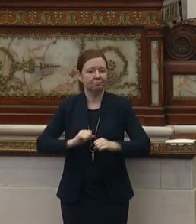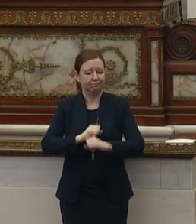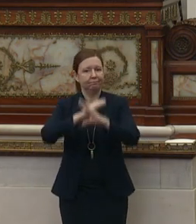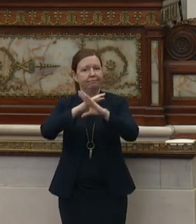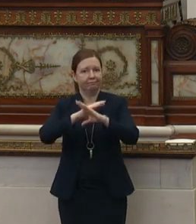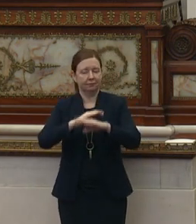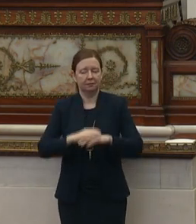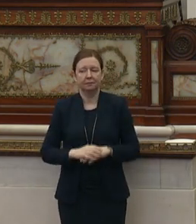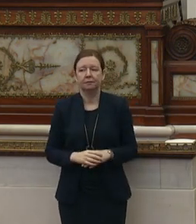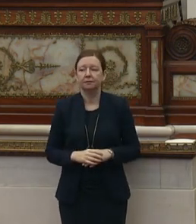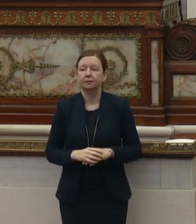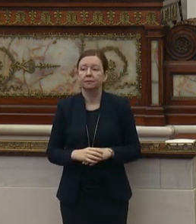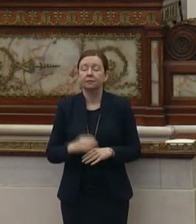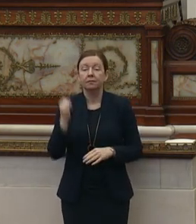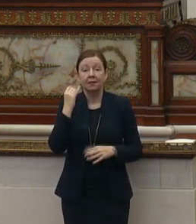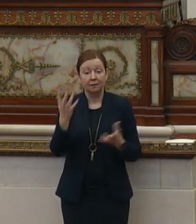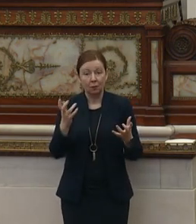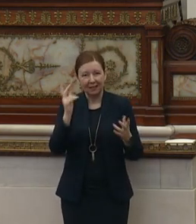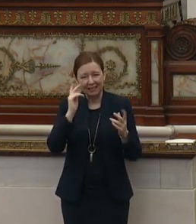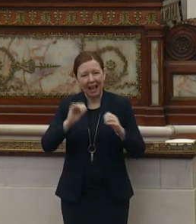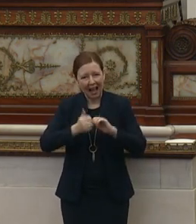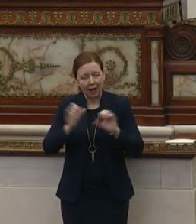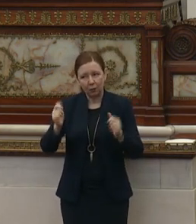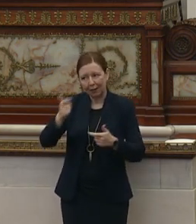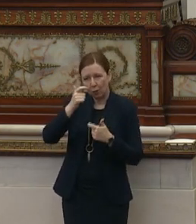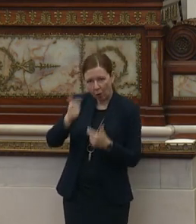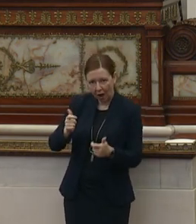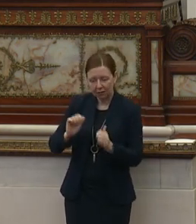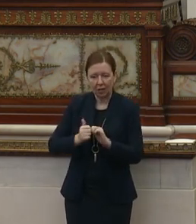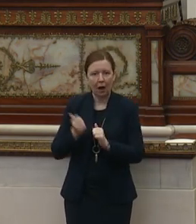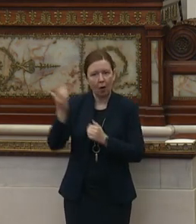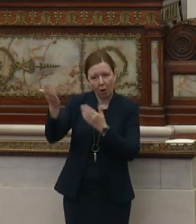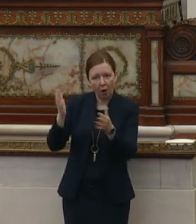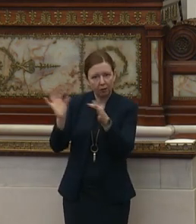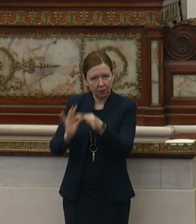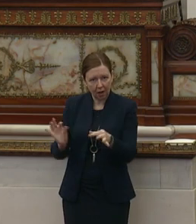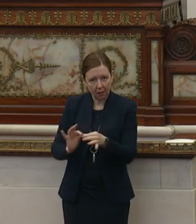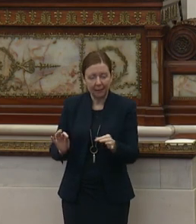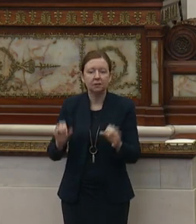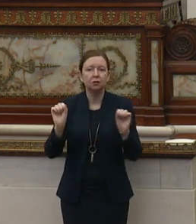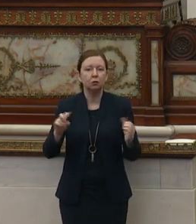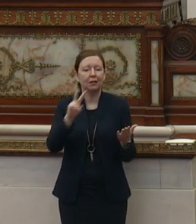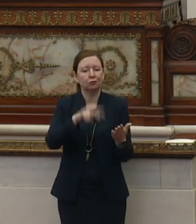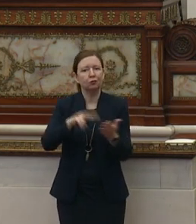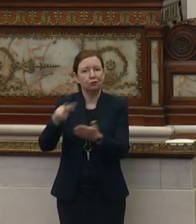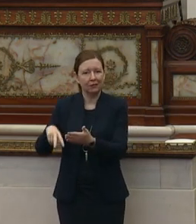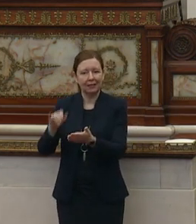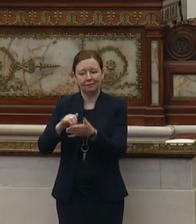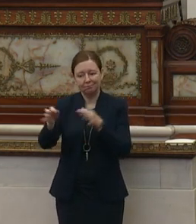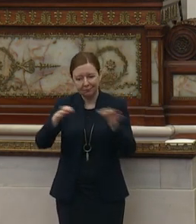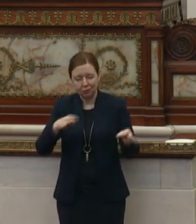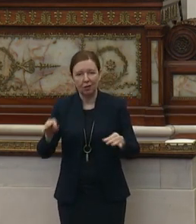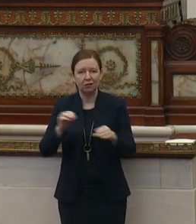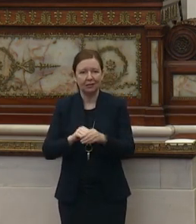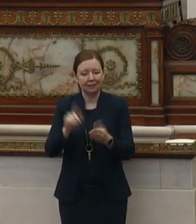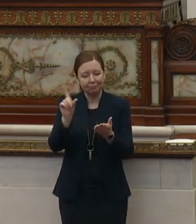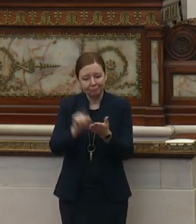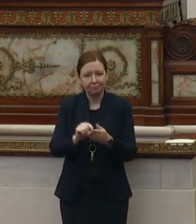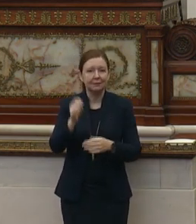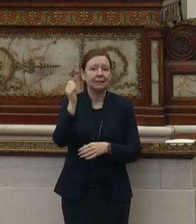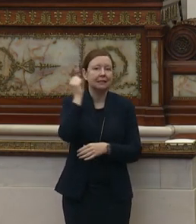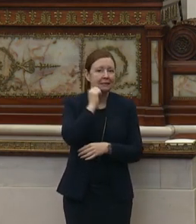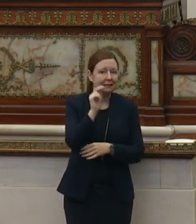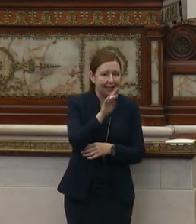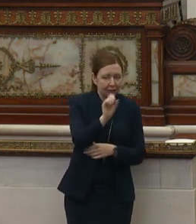how the public may view the meeting and offer public comment are included in the stated meeting notice that was published in the Daily News,